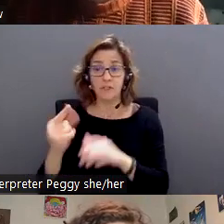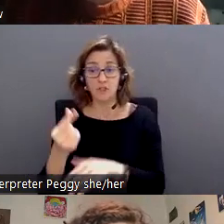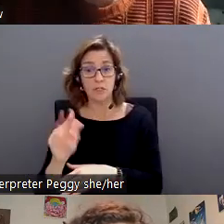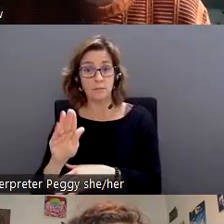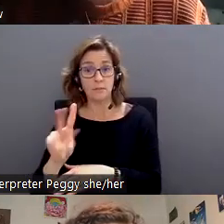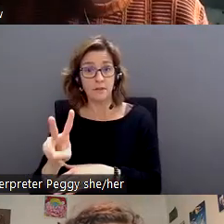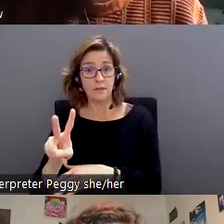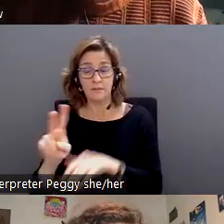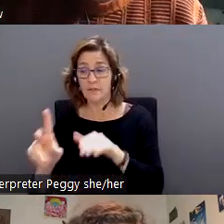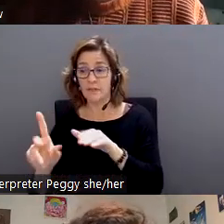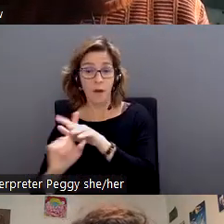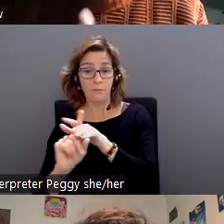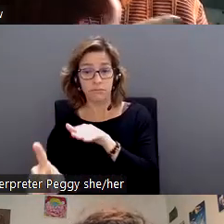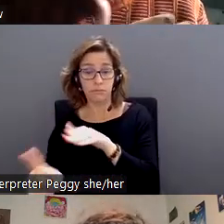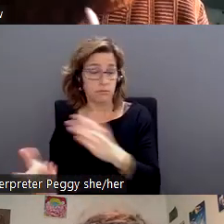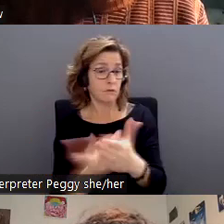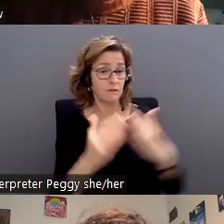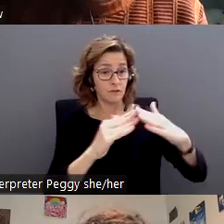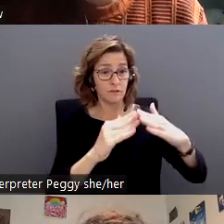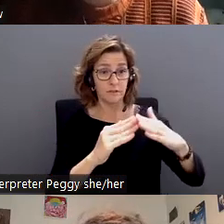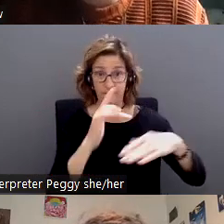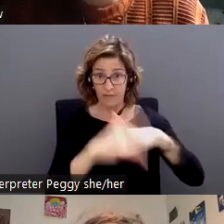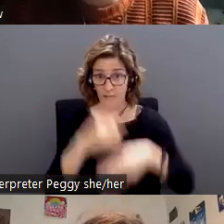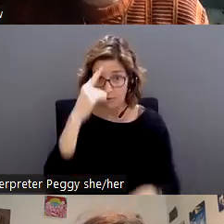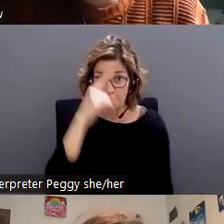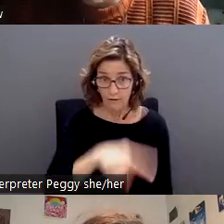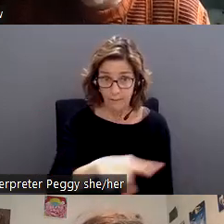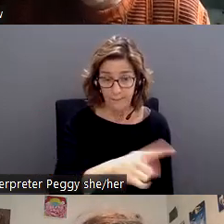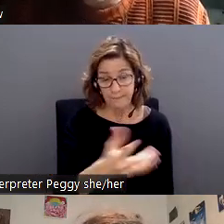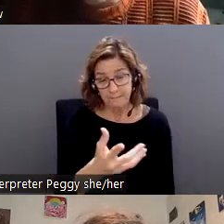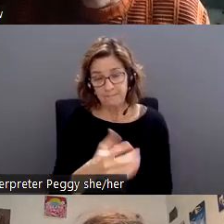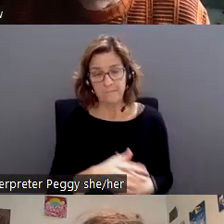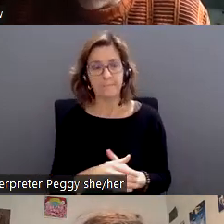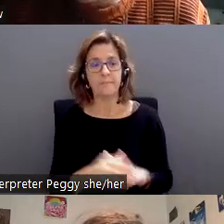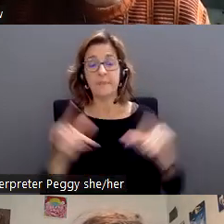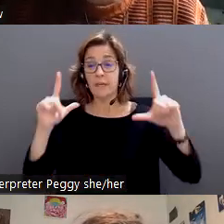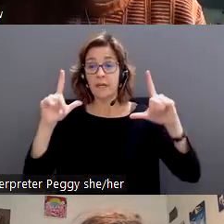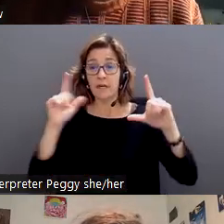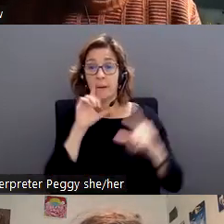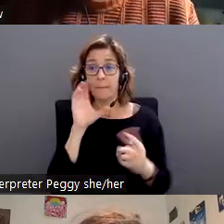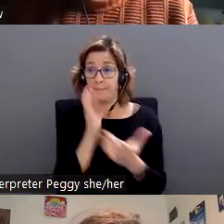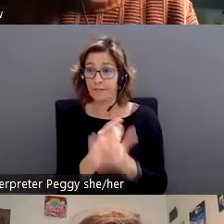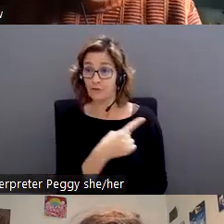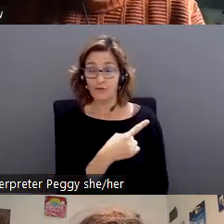So one of the sites, this photo is of our Kennedy Women's Shelter. It's